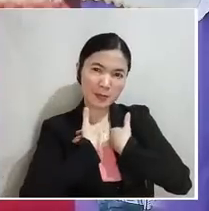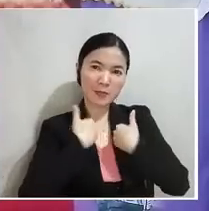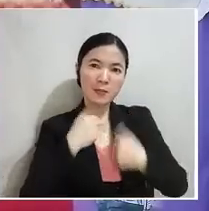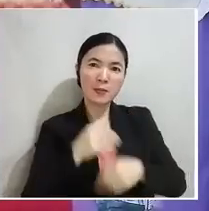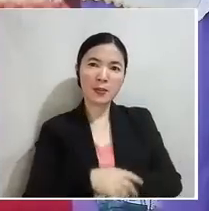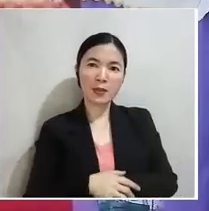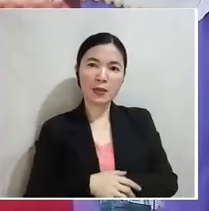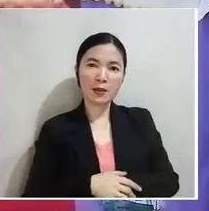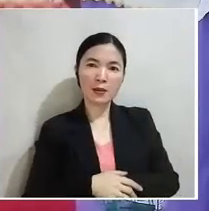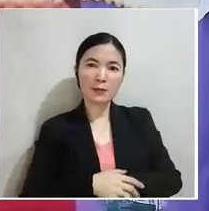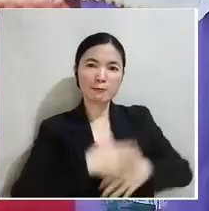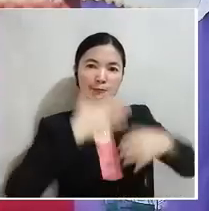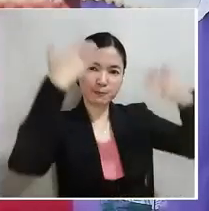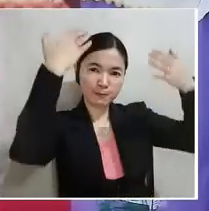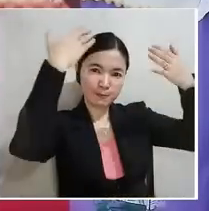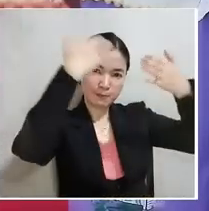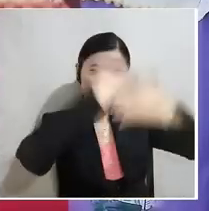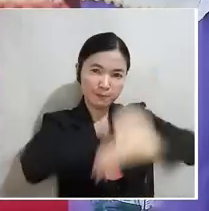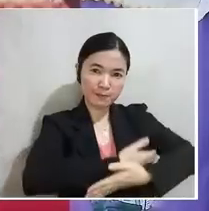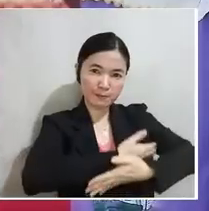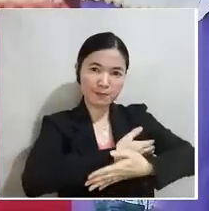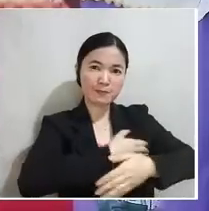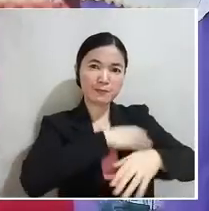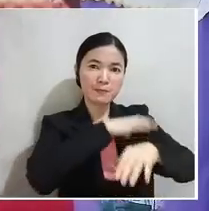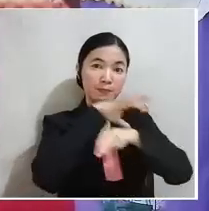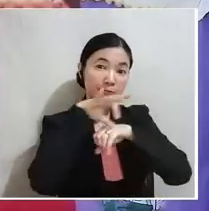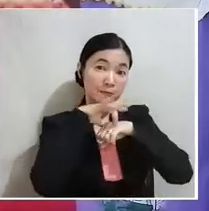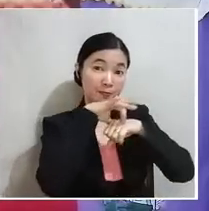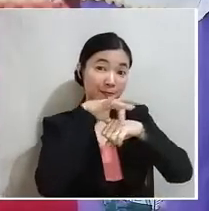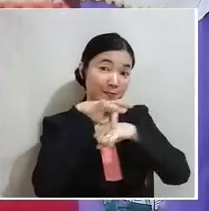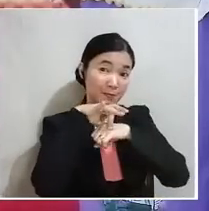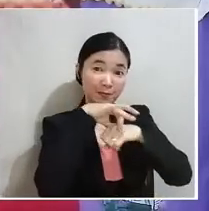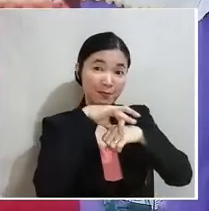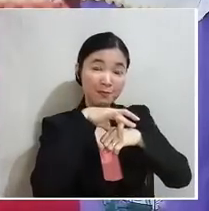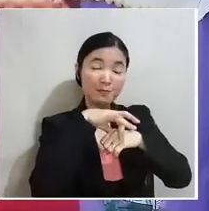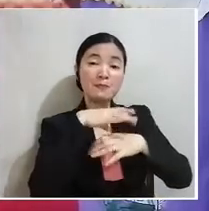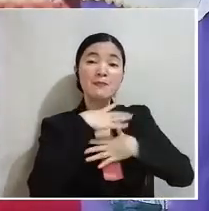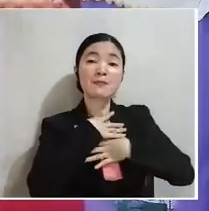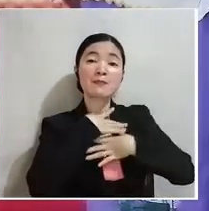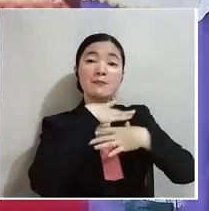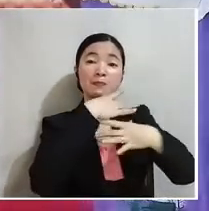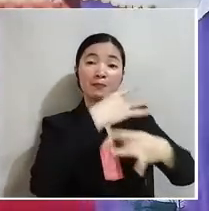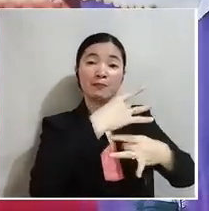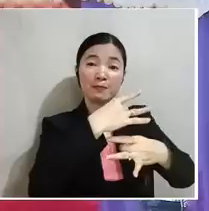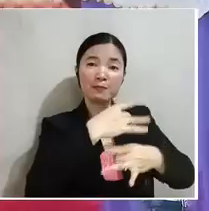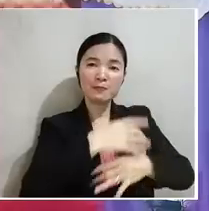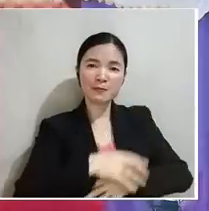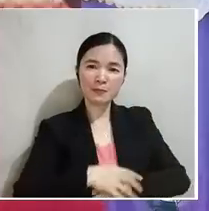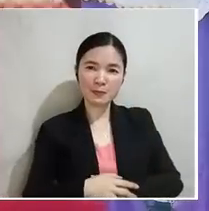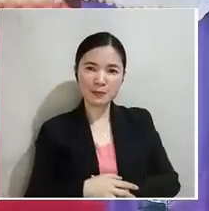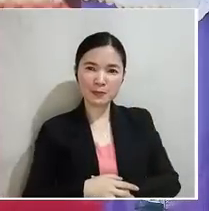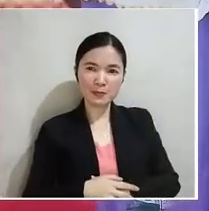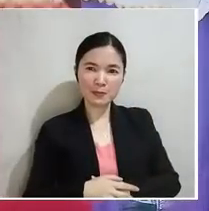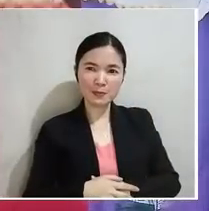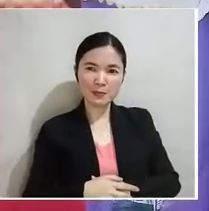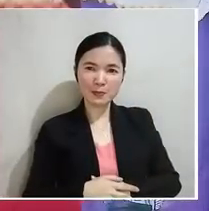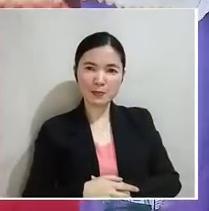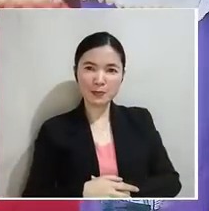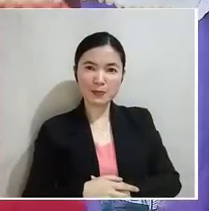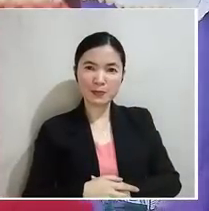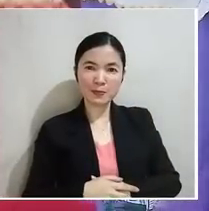darkness of earthly passions to the serene calm of the divine